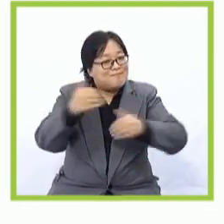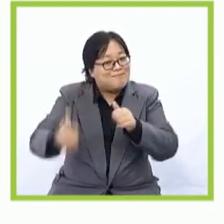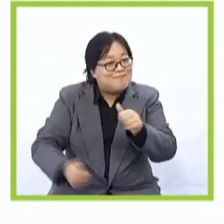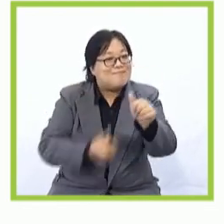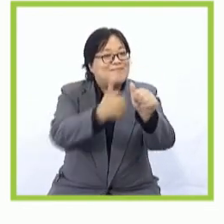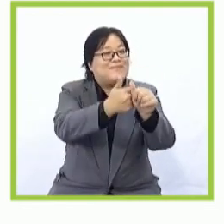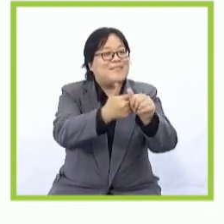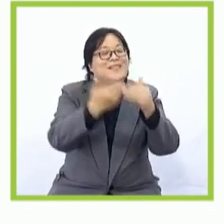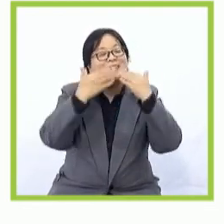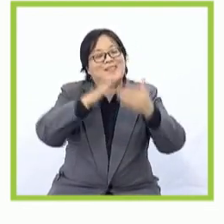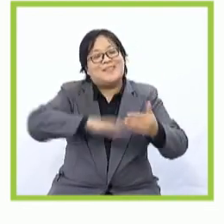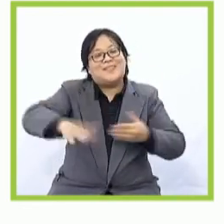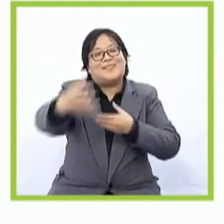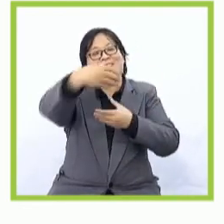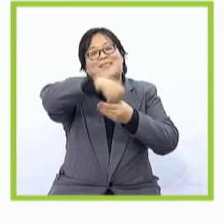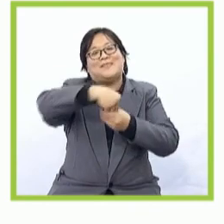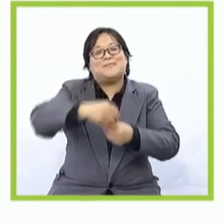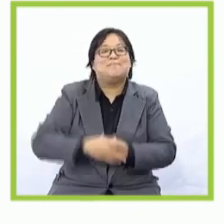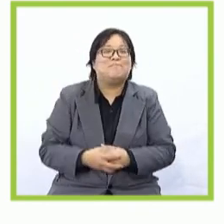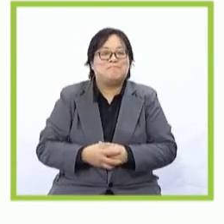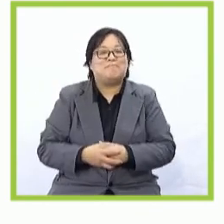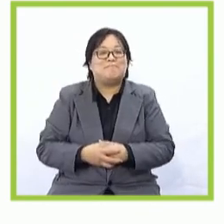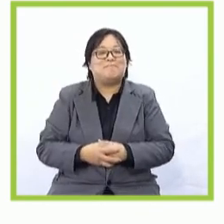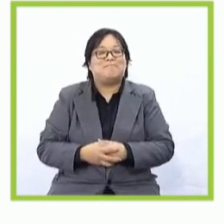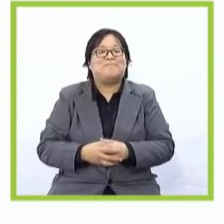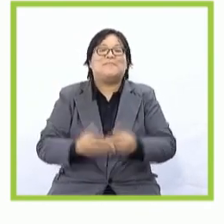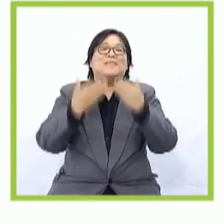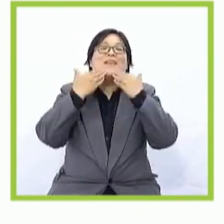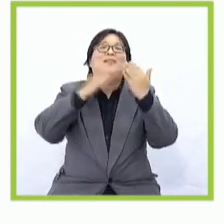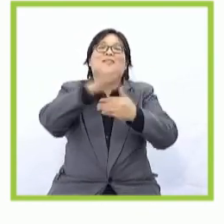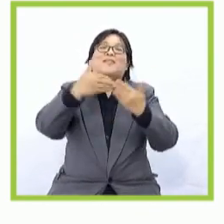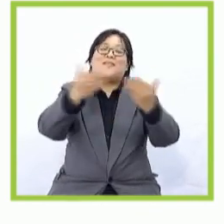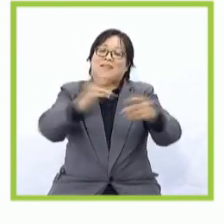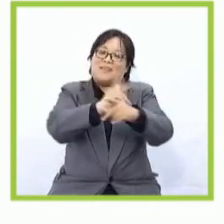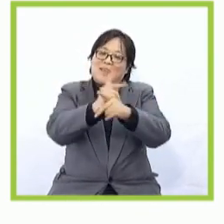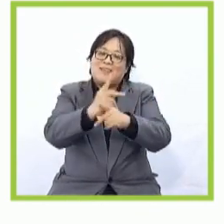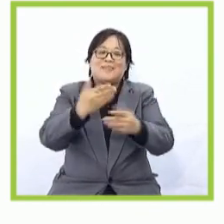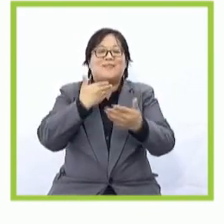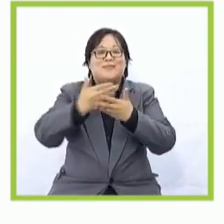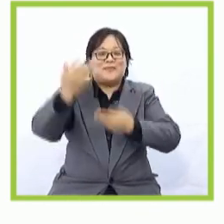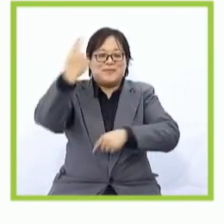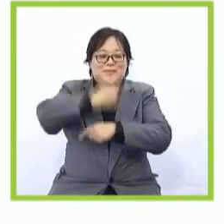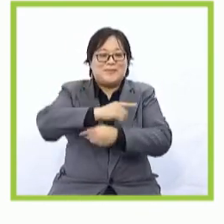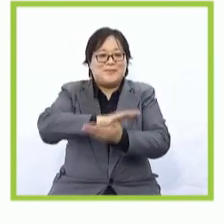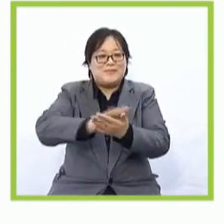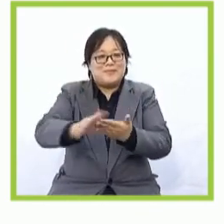Thank you all for joining. Thanks, everybody. Take care. Have a wonderful day.